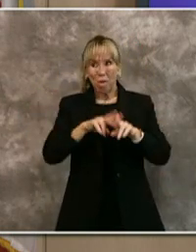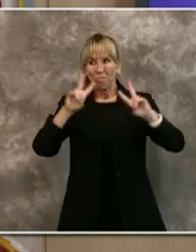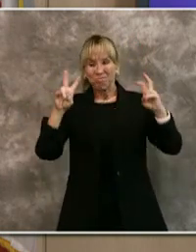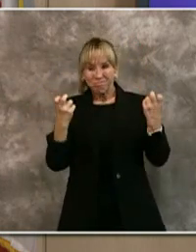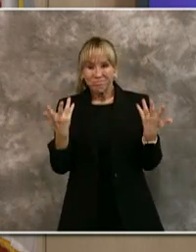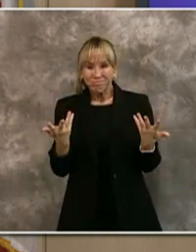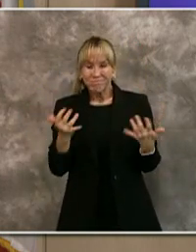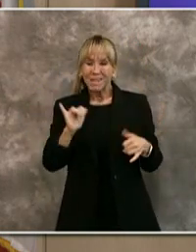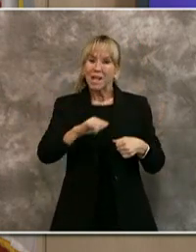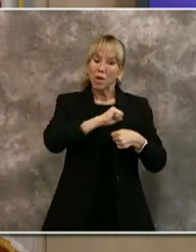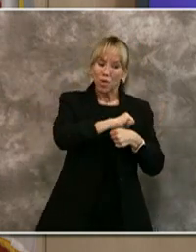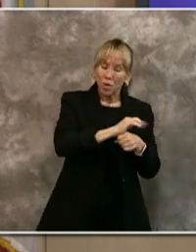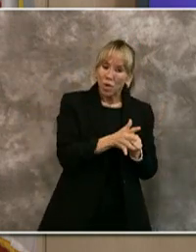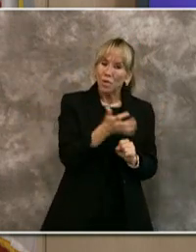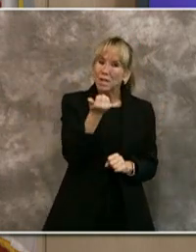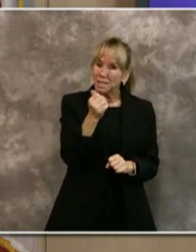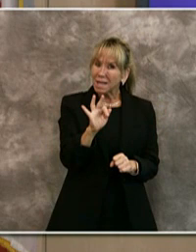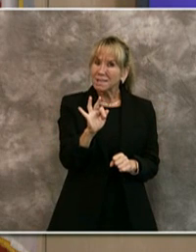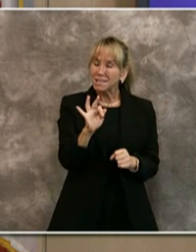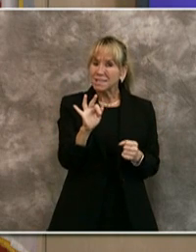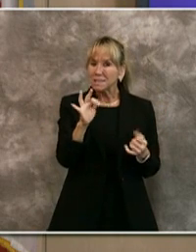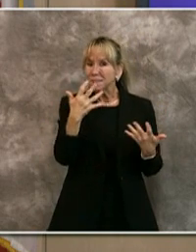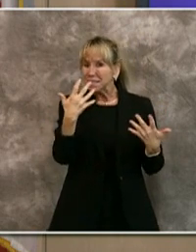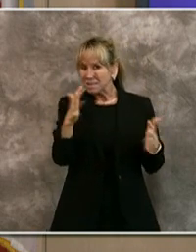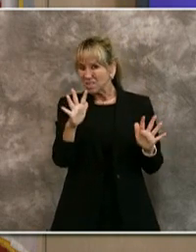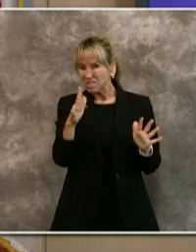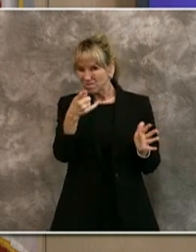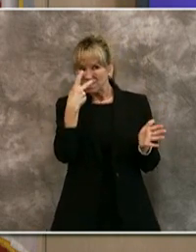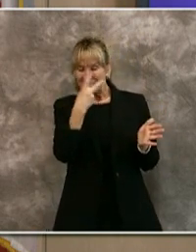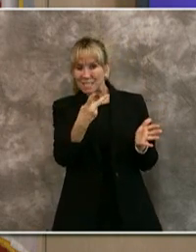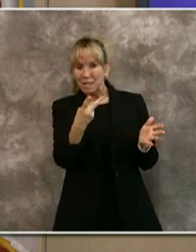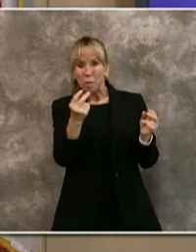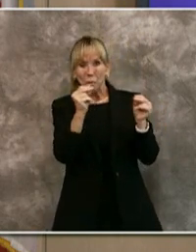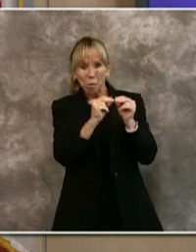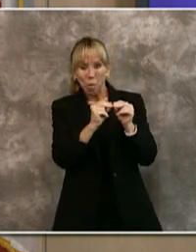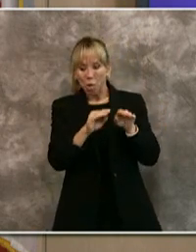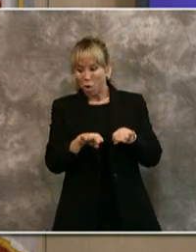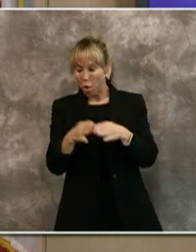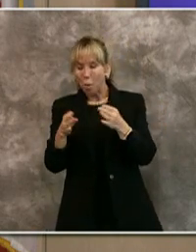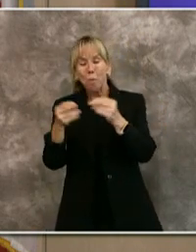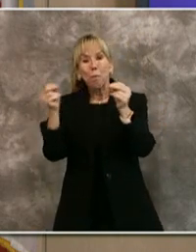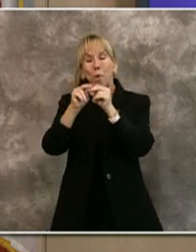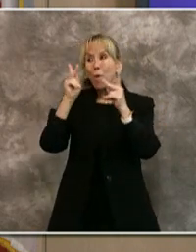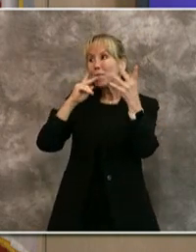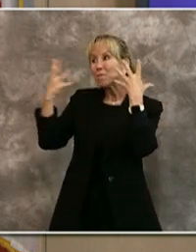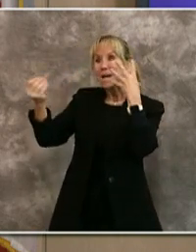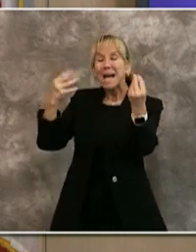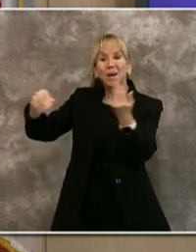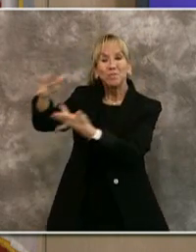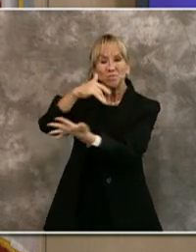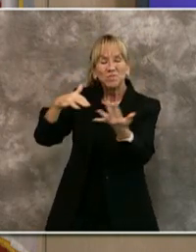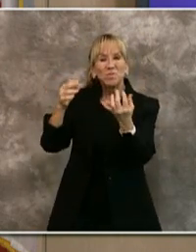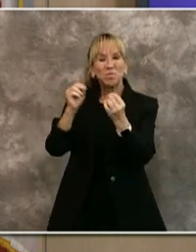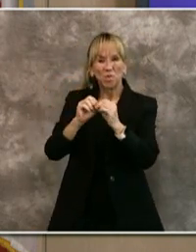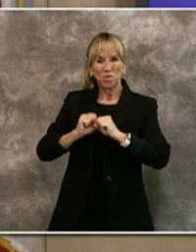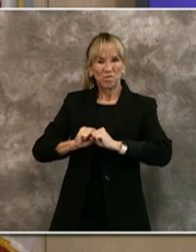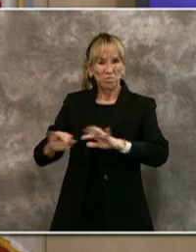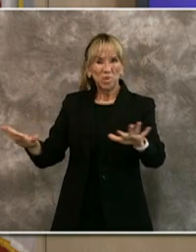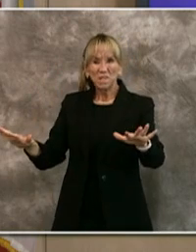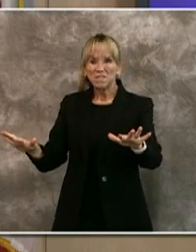COVID-19, I think, has demonstrated that the more that things open up, the more that people get out, the more this virus will spread